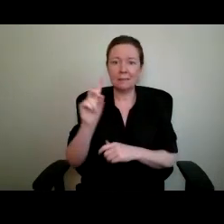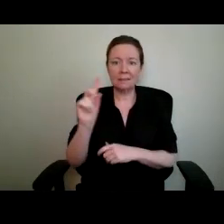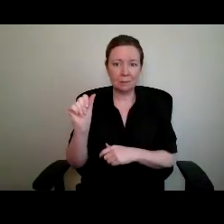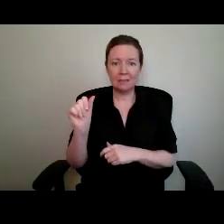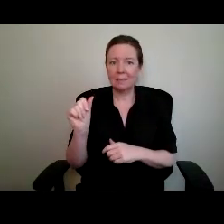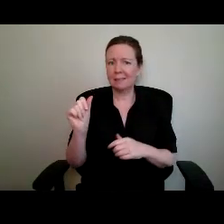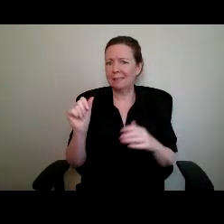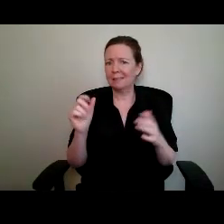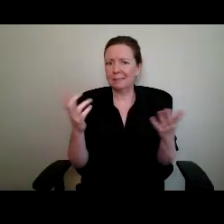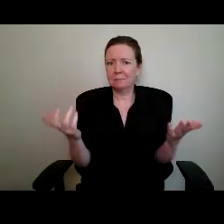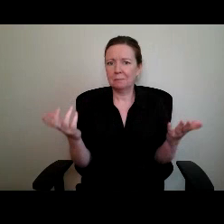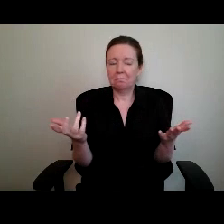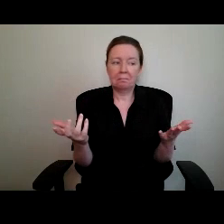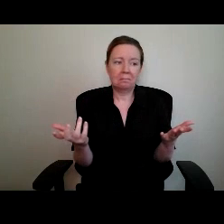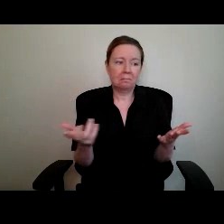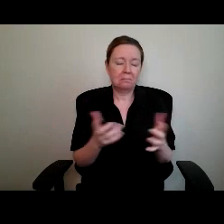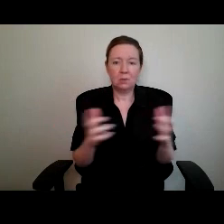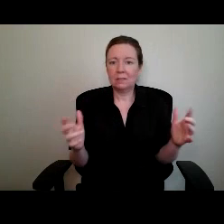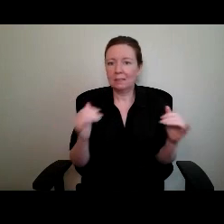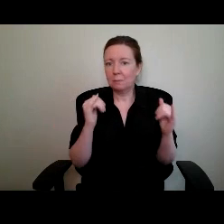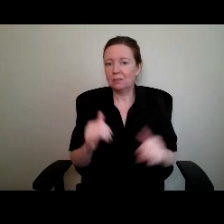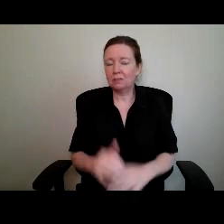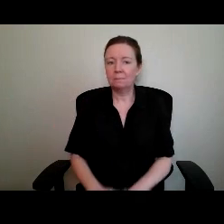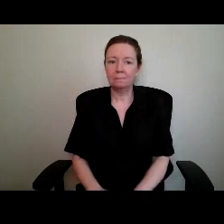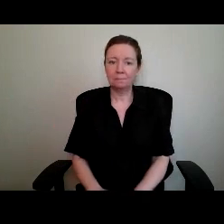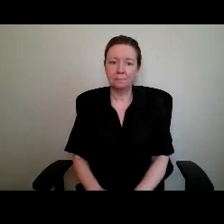just as much.